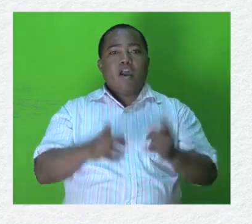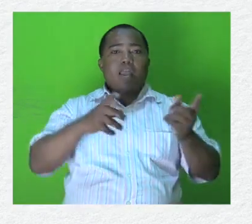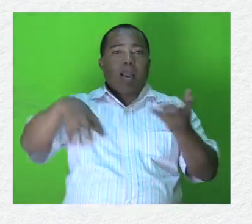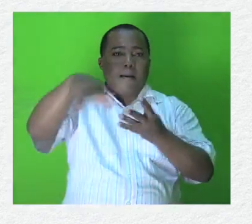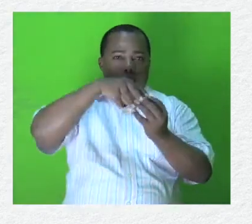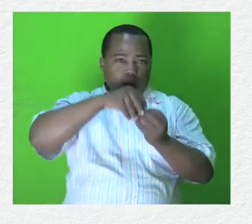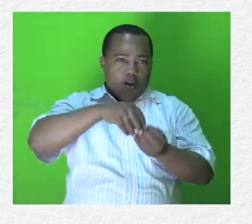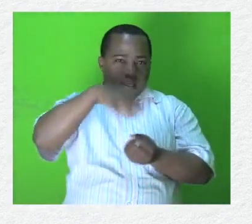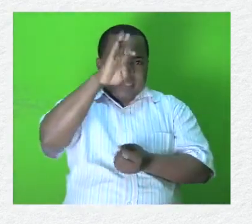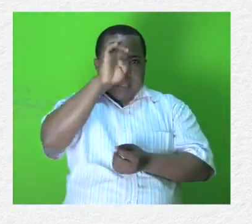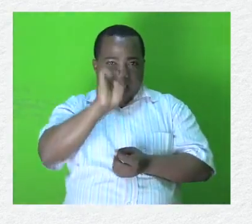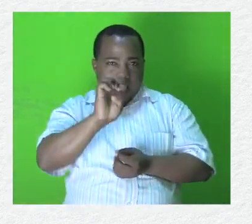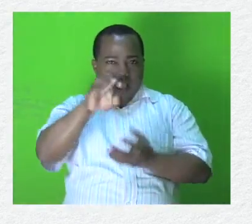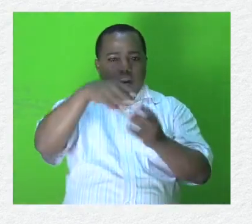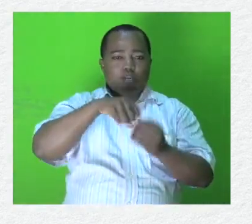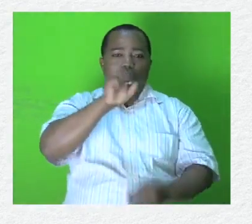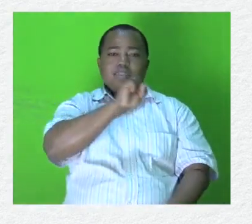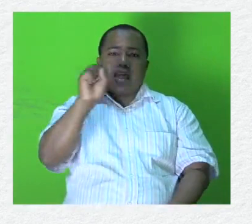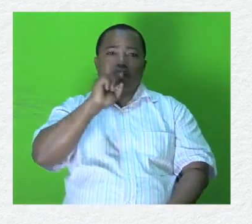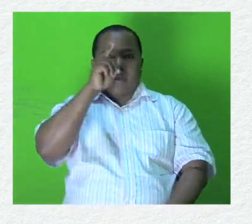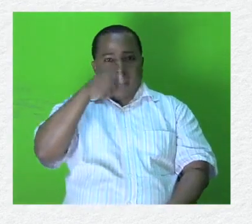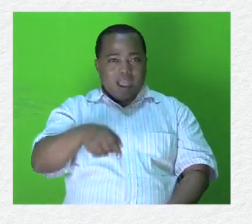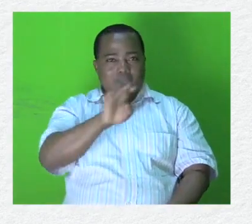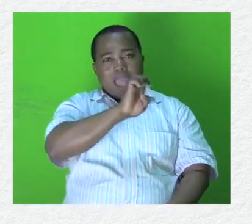Both iron and sulfur are elements.